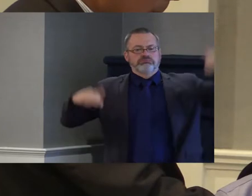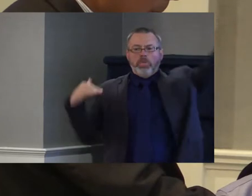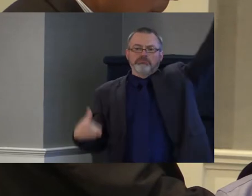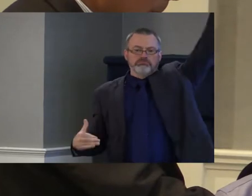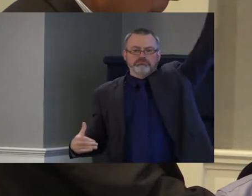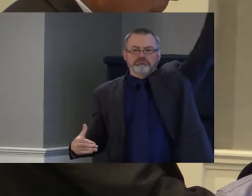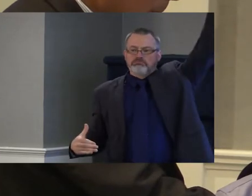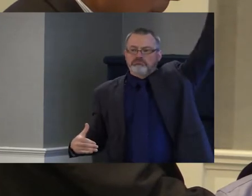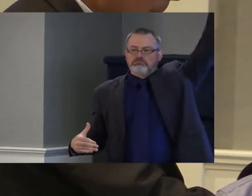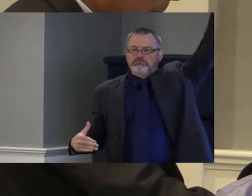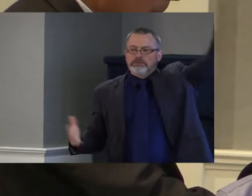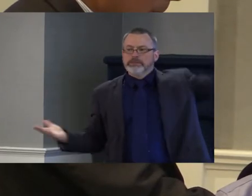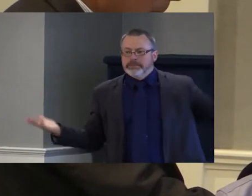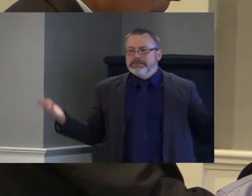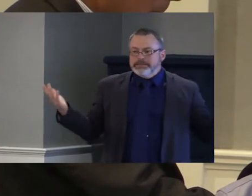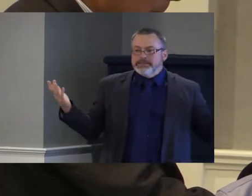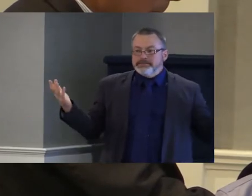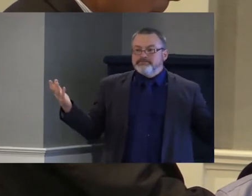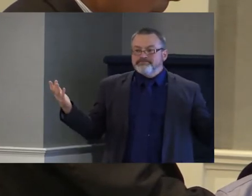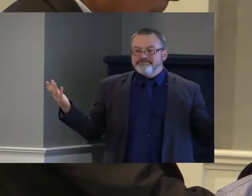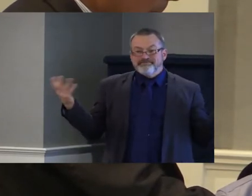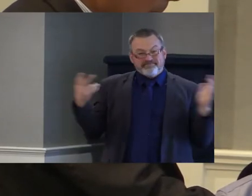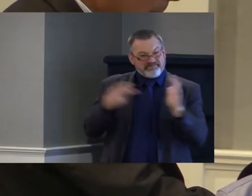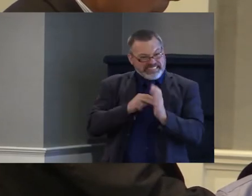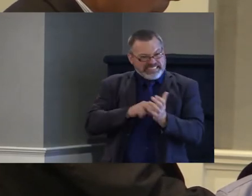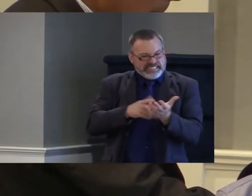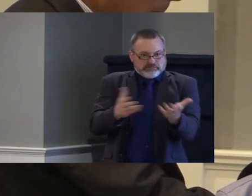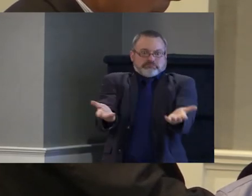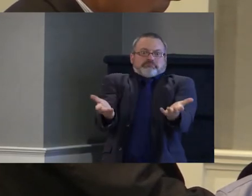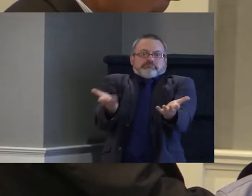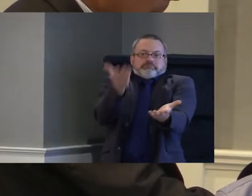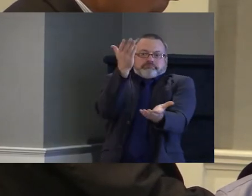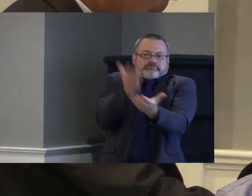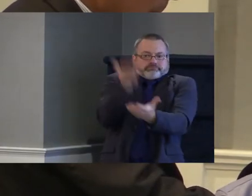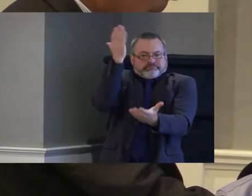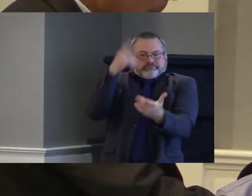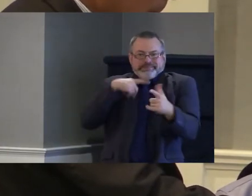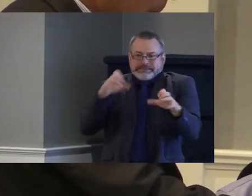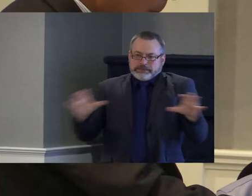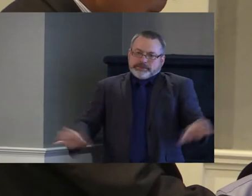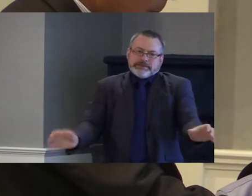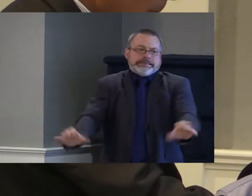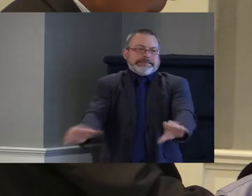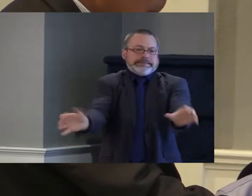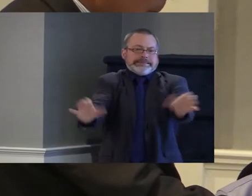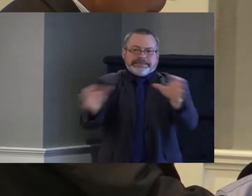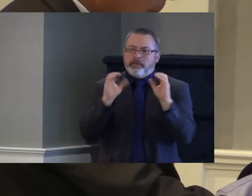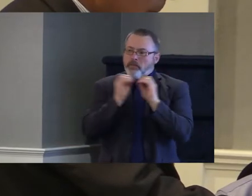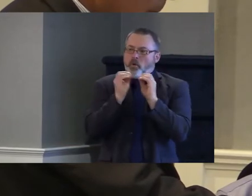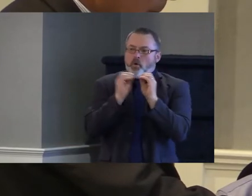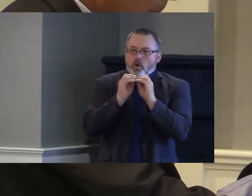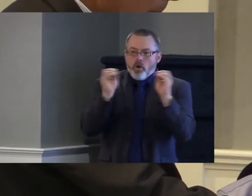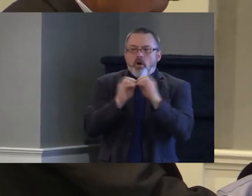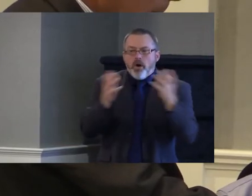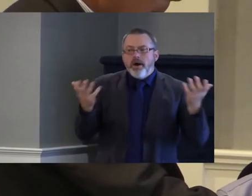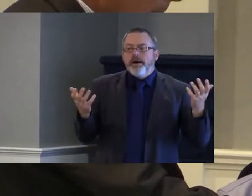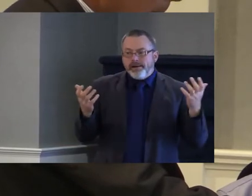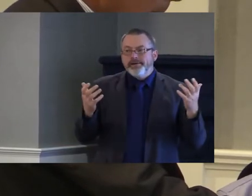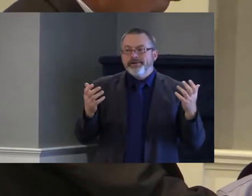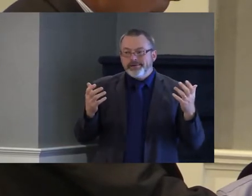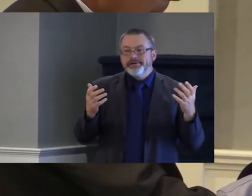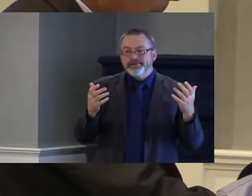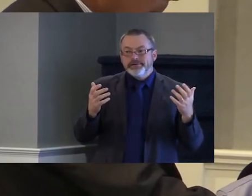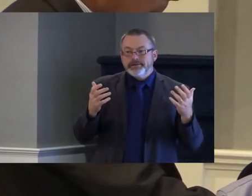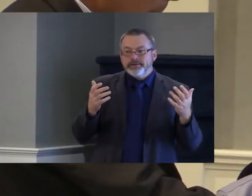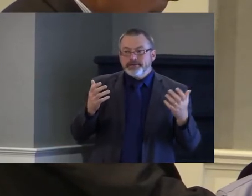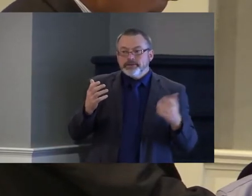that we continue to fight for community inclusion, as mandated by the 1999 Supreme Court Olmstead decision, and